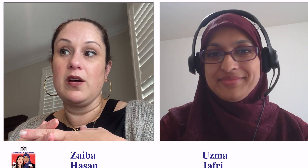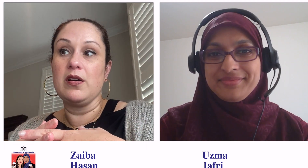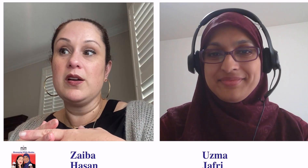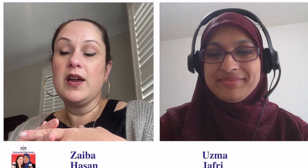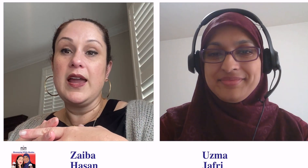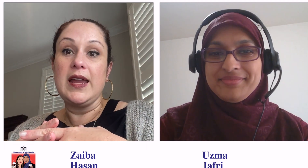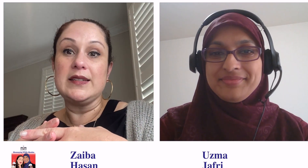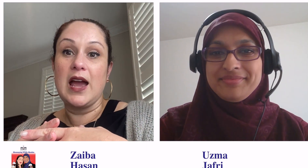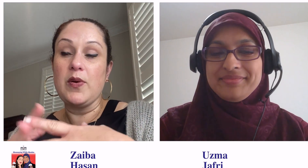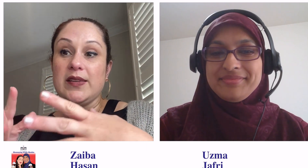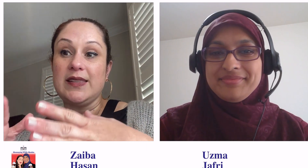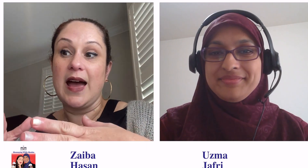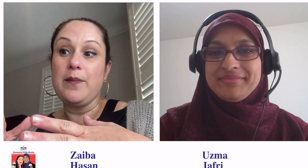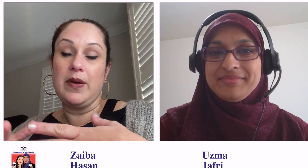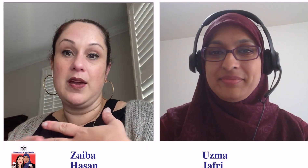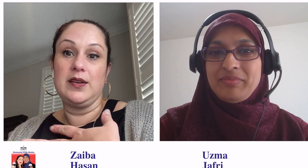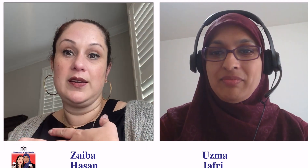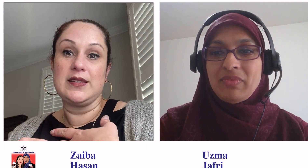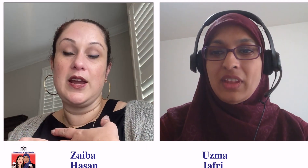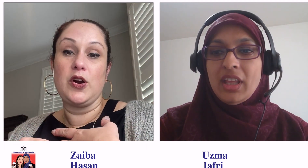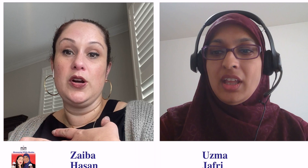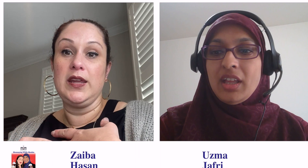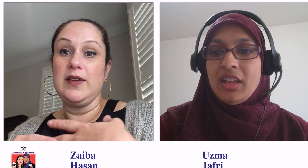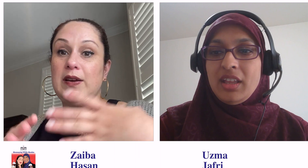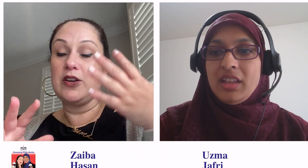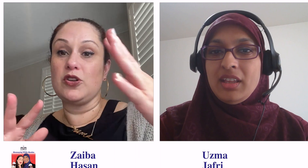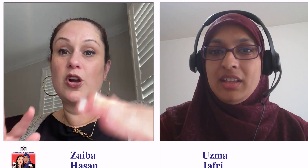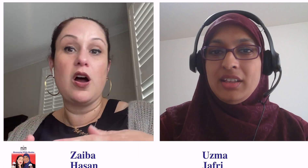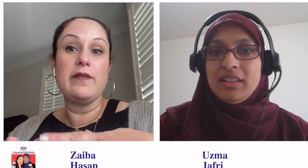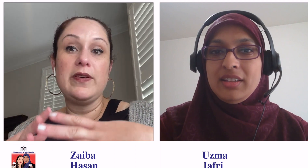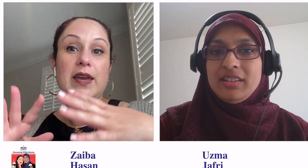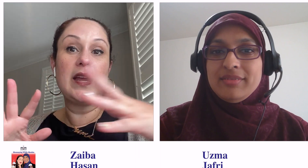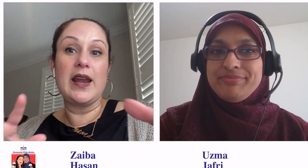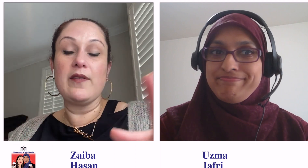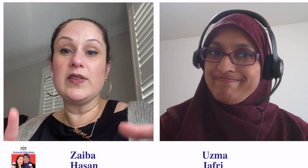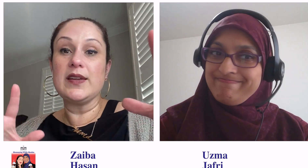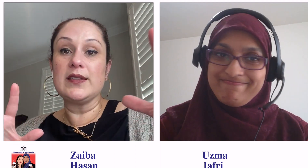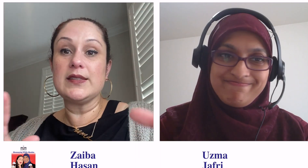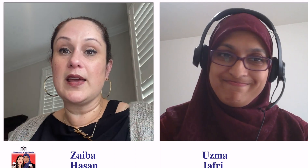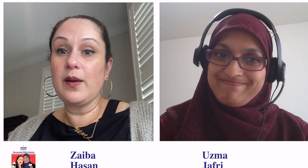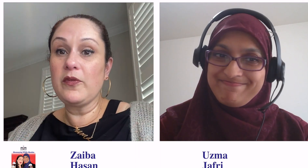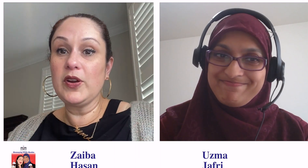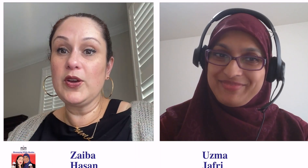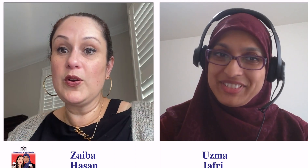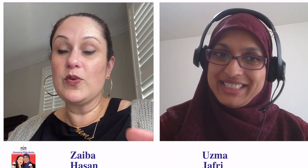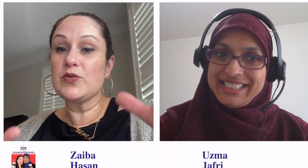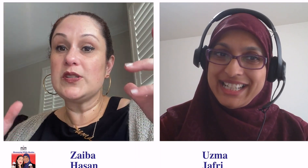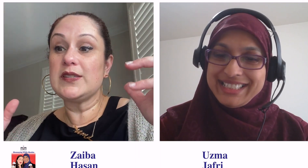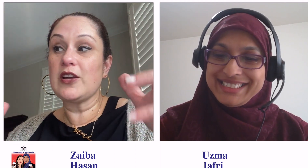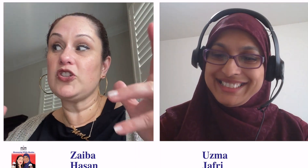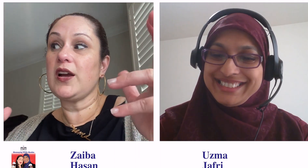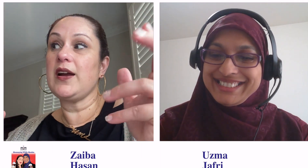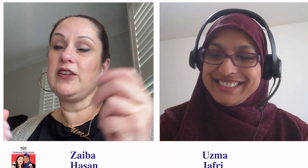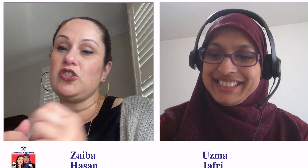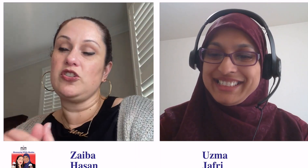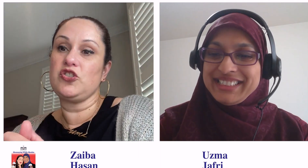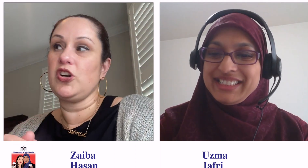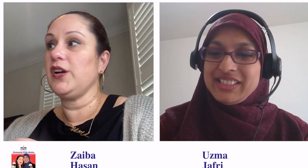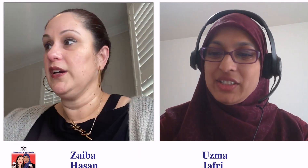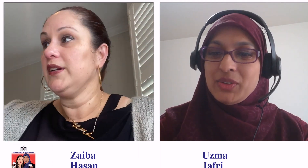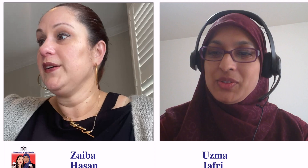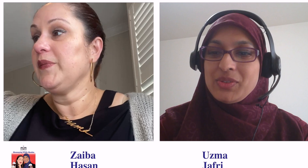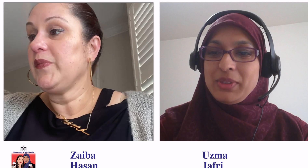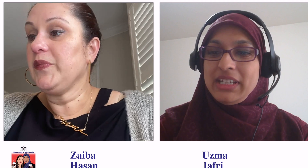father-in-law, and how has that been? Because I heard he even got your coffee and everything set up for you, which was such a kind